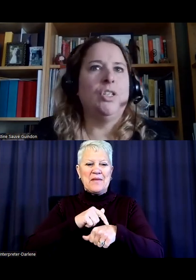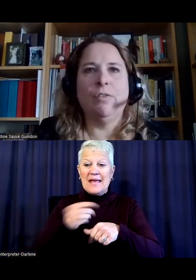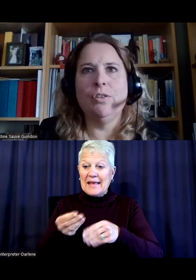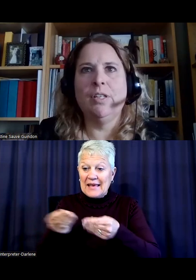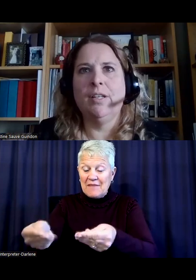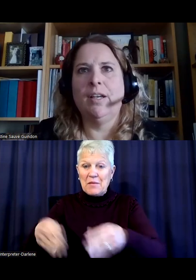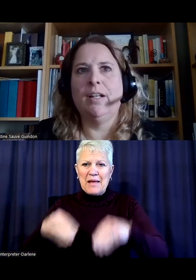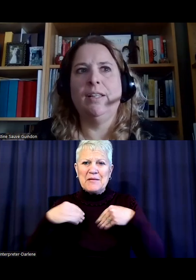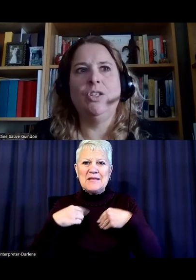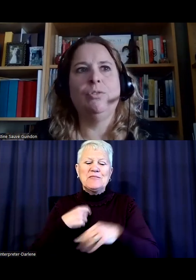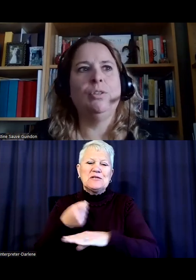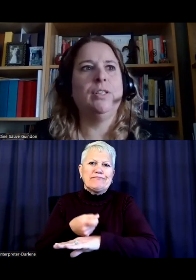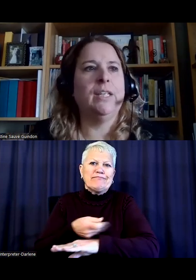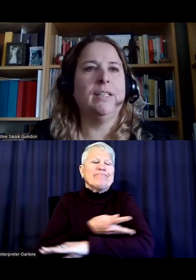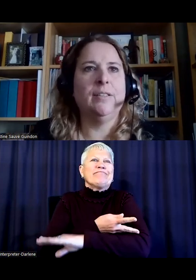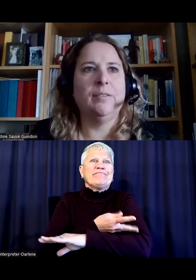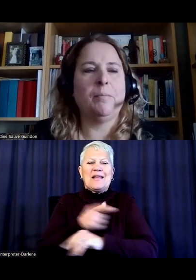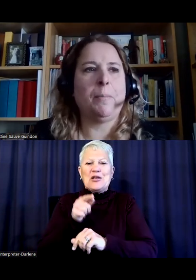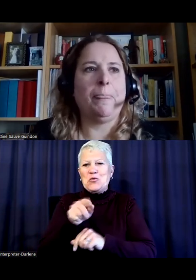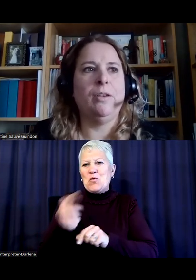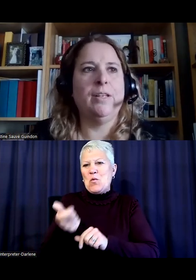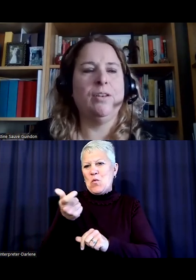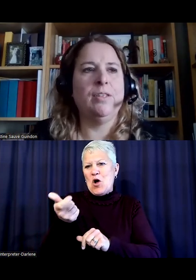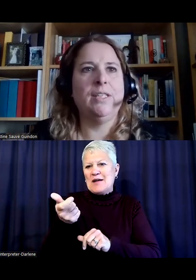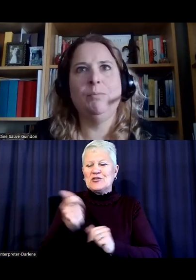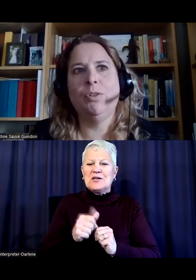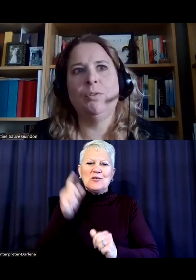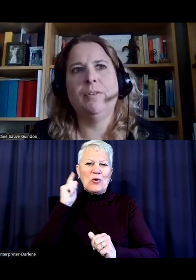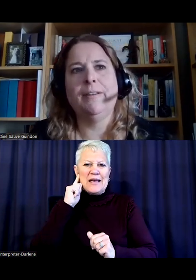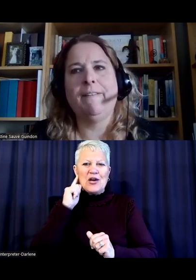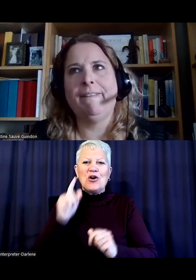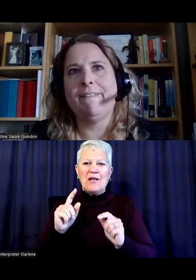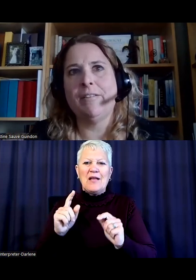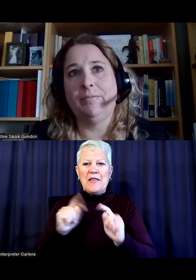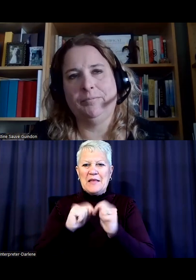me shivers, and I'll let you look in, and you'll hear the team too.